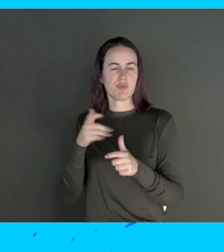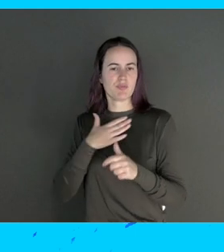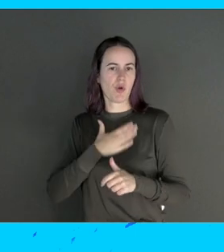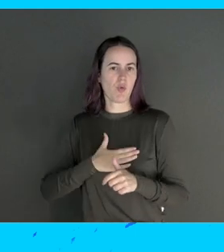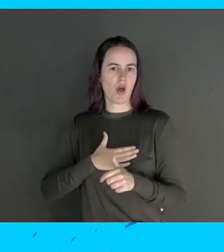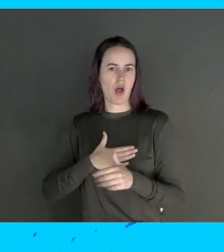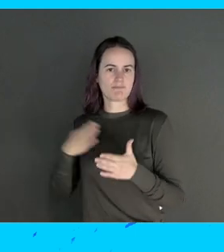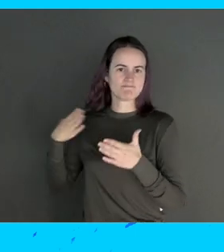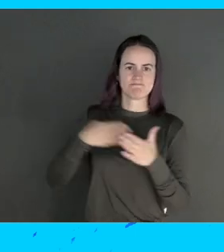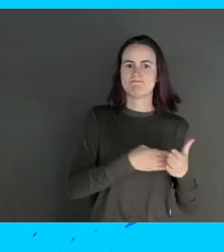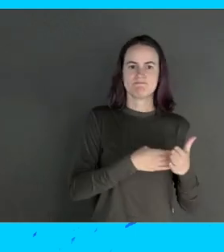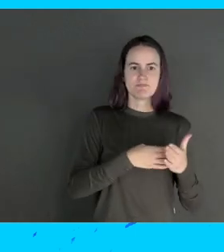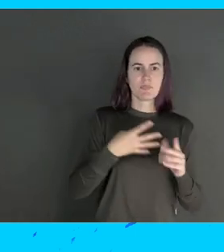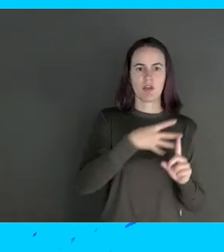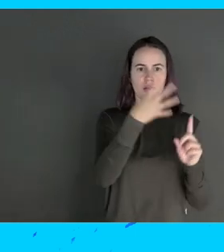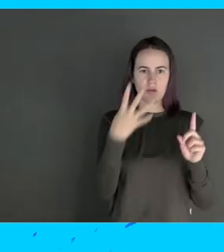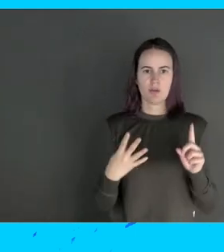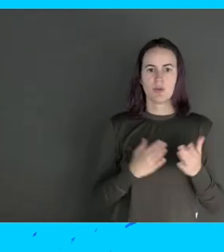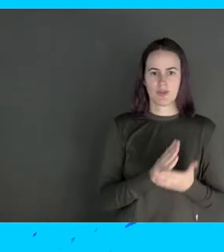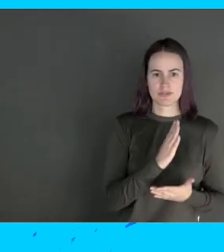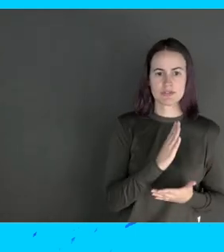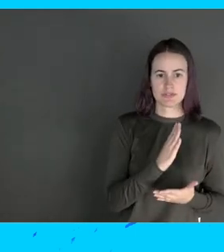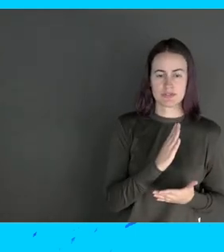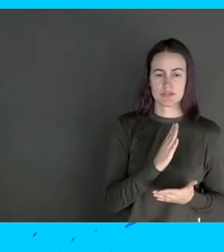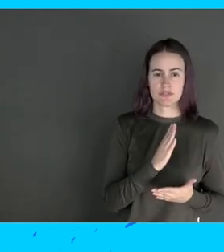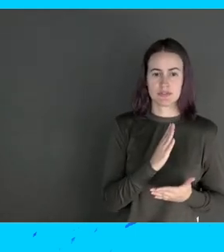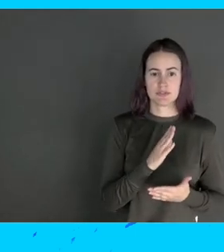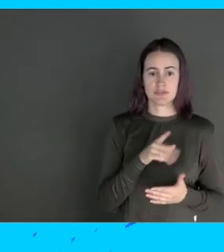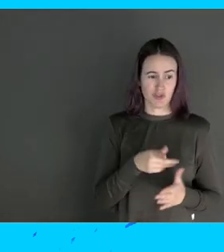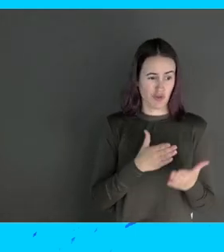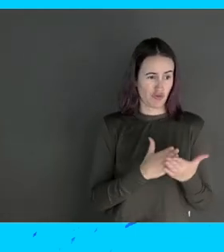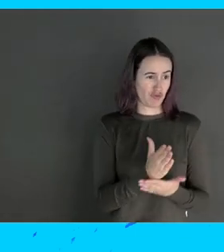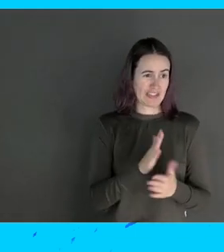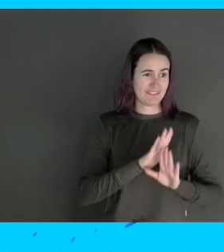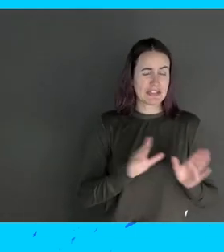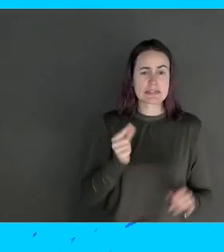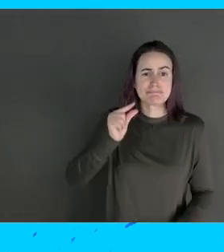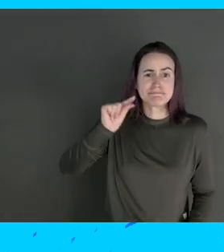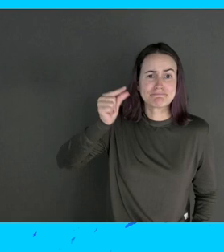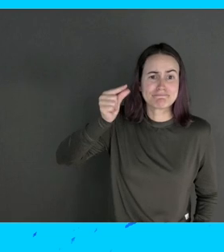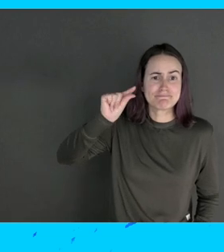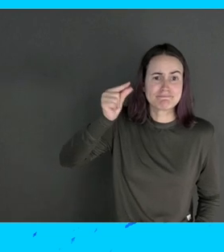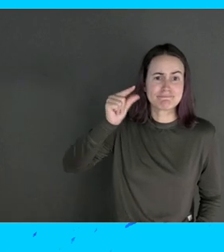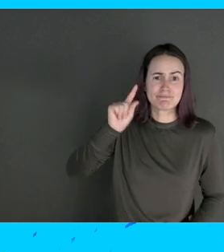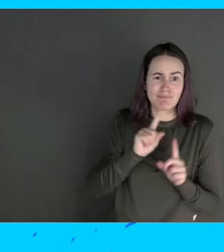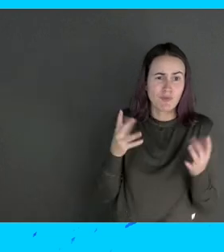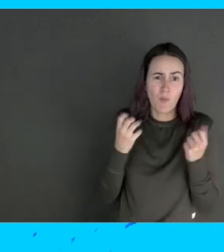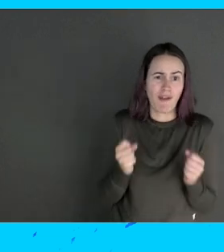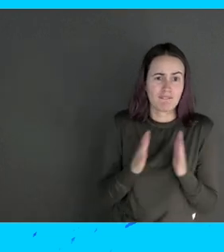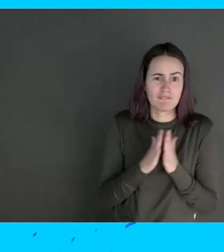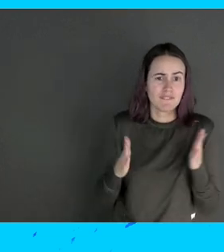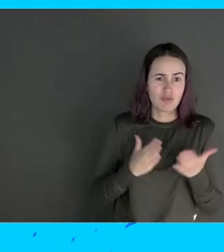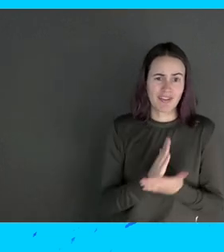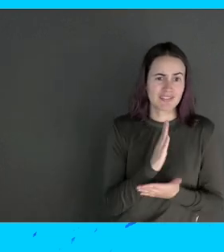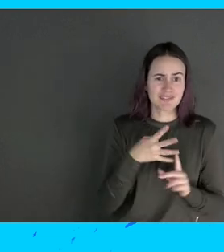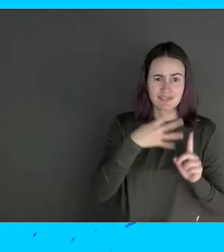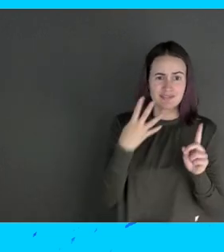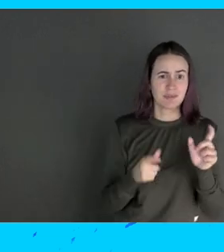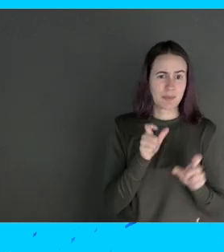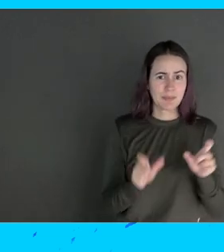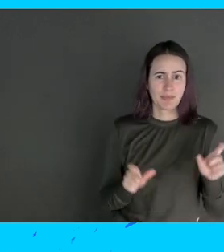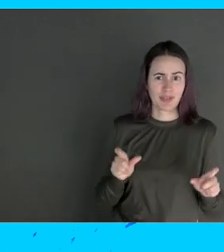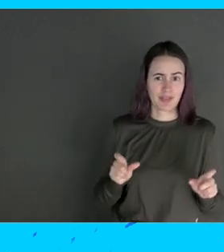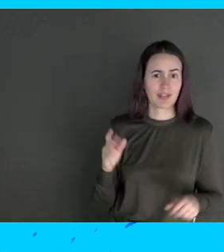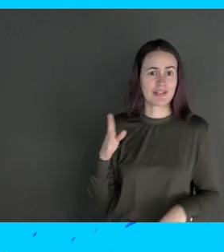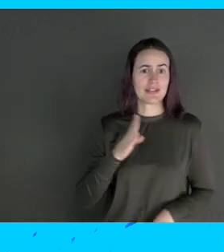rights. And those rights are very, very scarce in the first place because many Eastern European